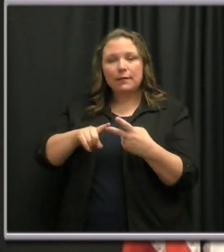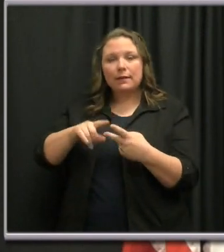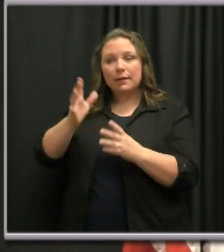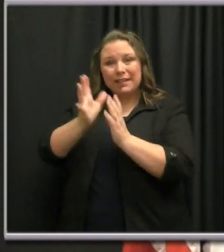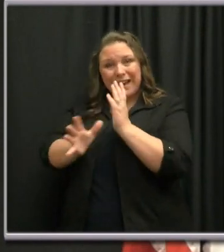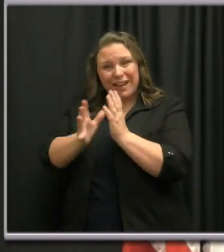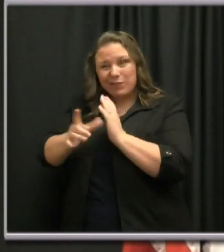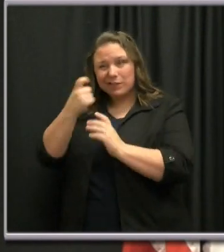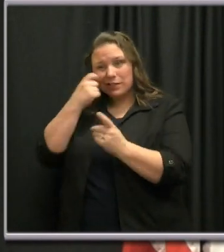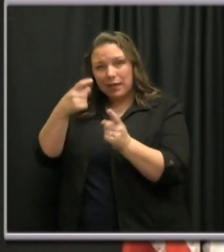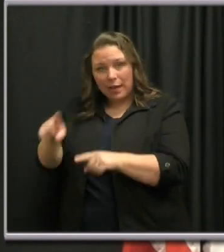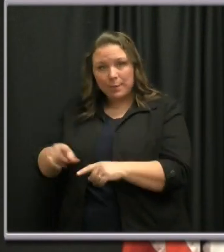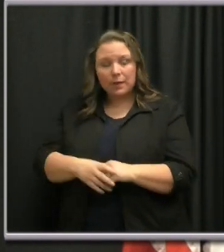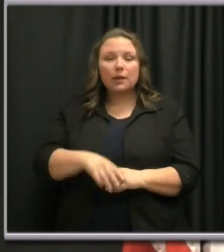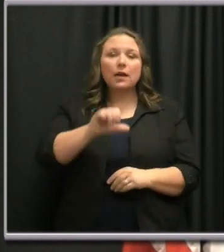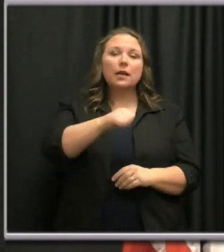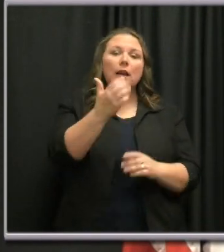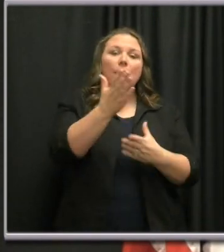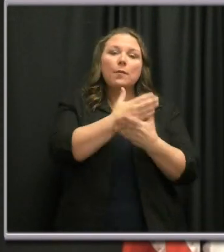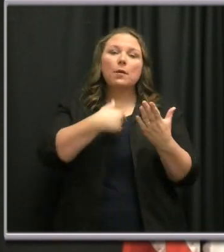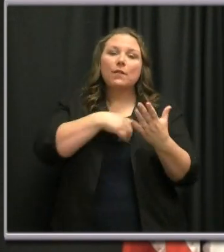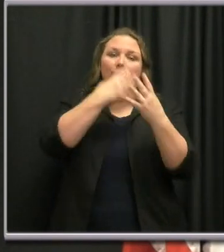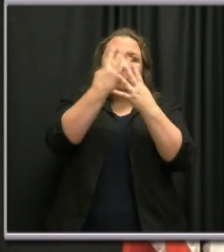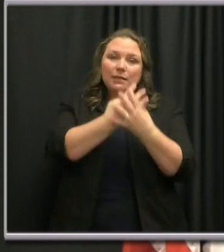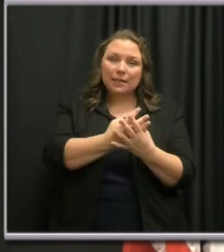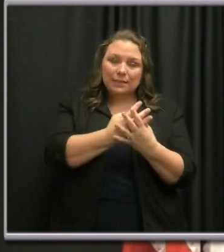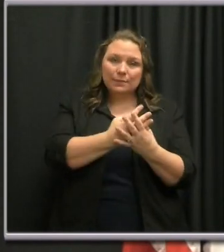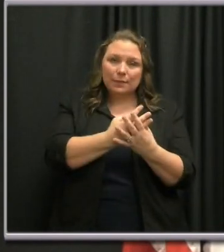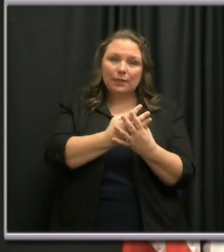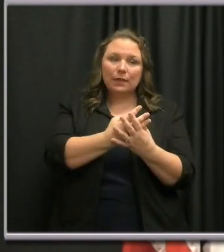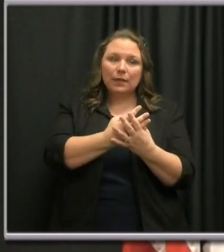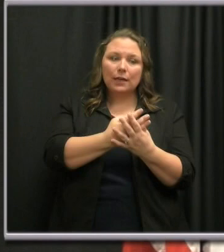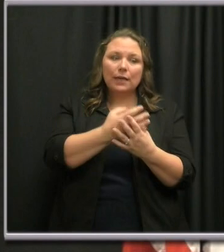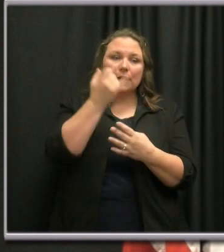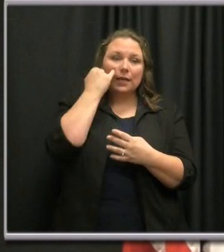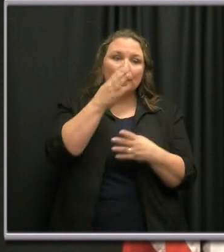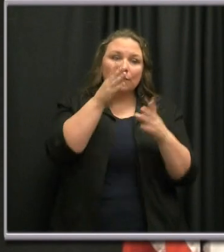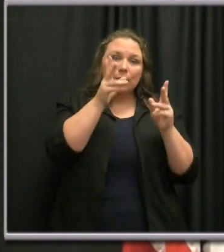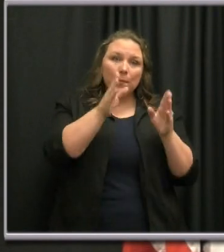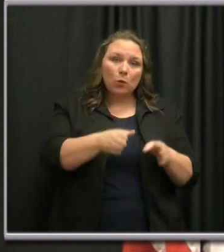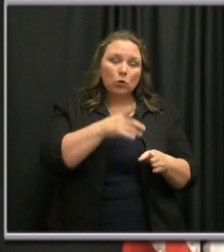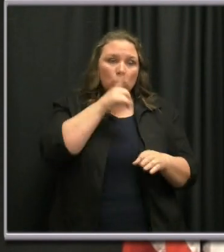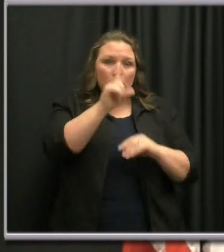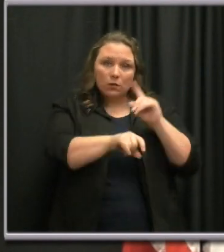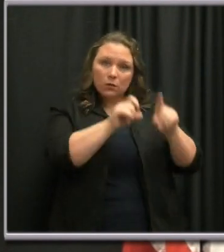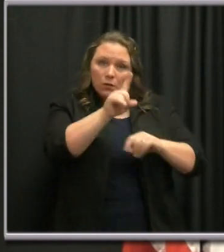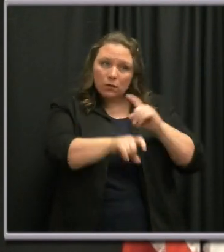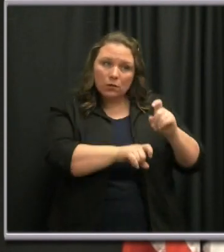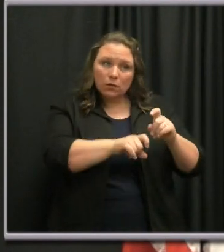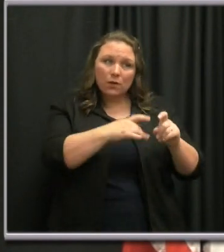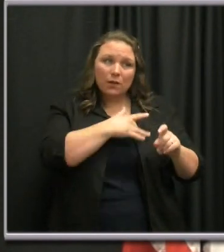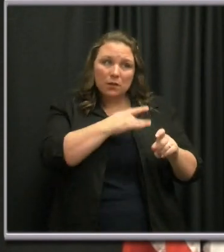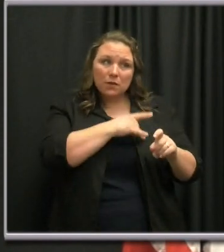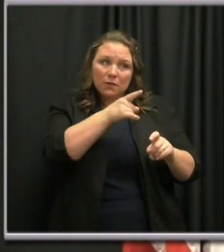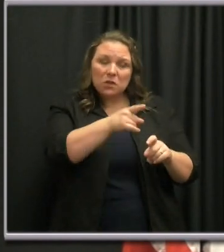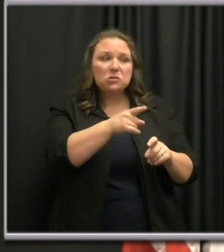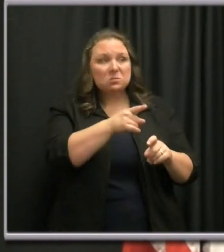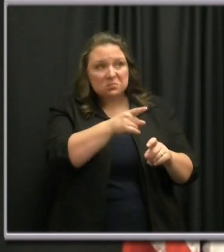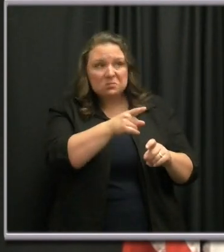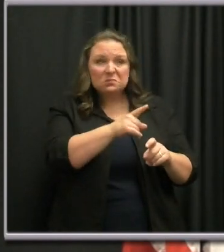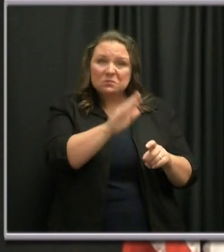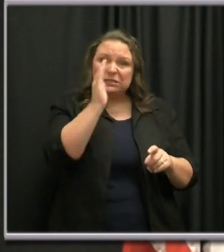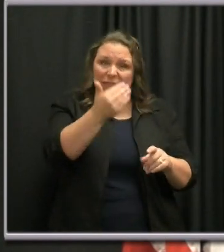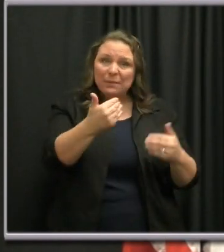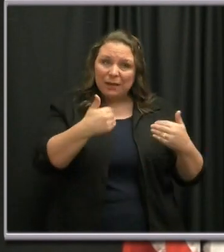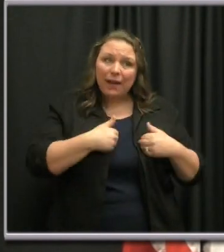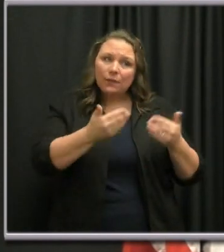diarrhea. Another part of our assessment at our assessment centers is if the person who's assessing you feels that you should get a test, and typically